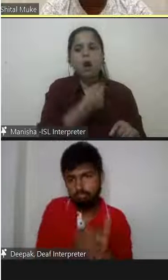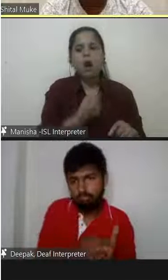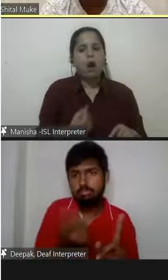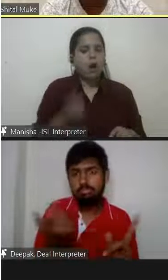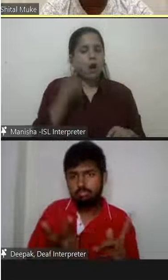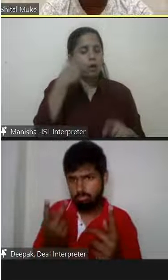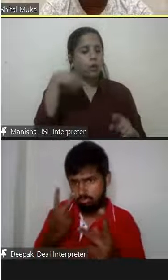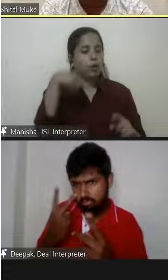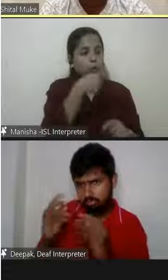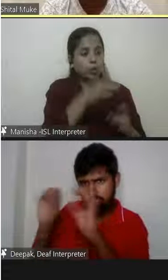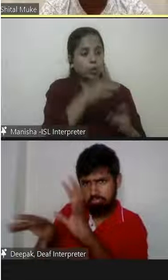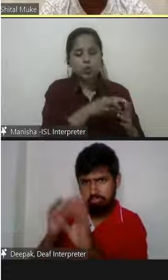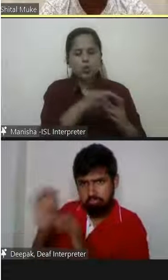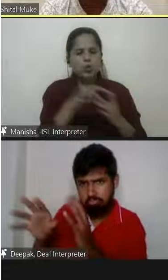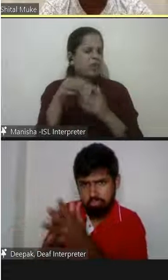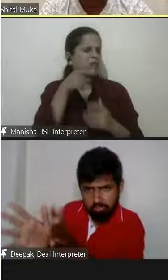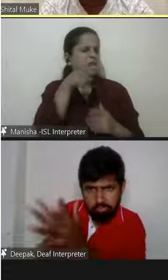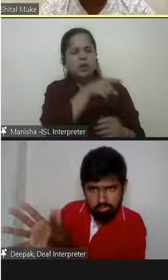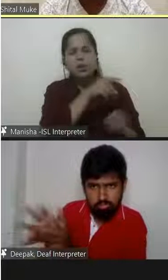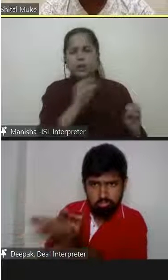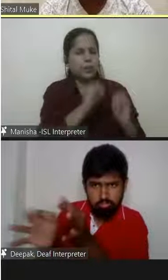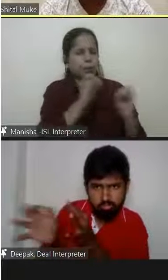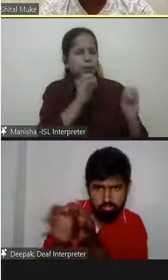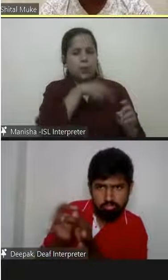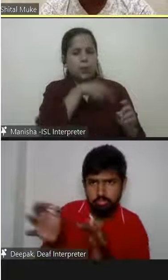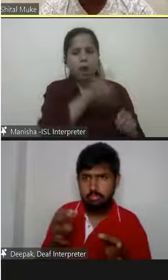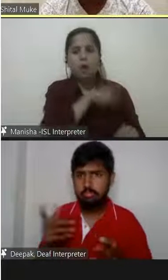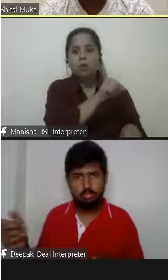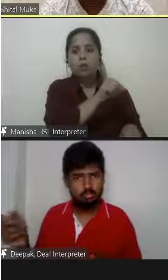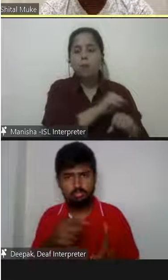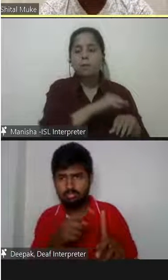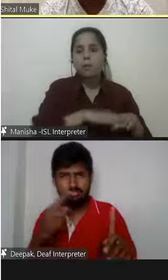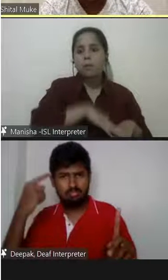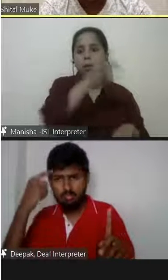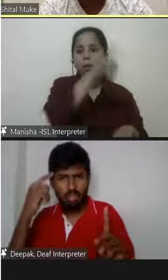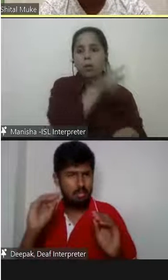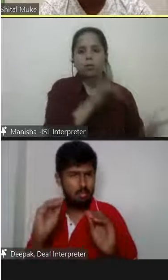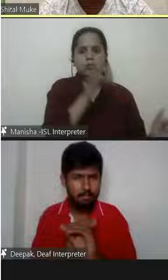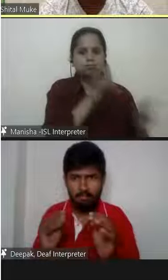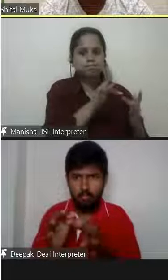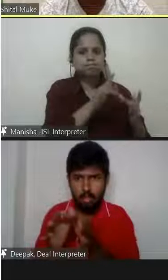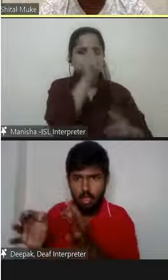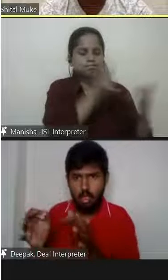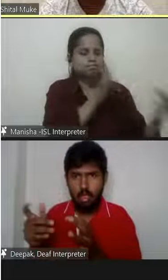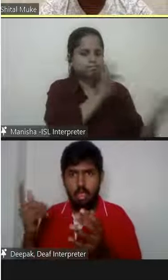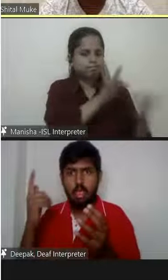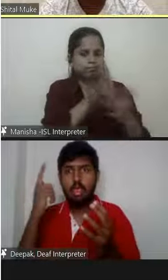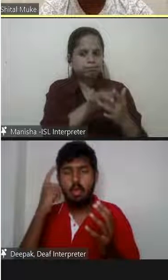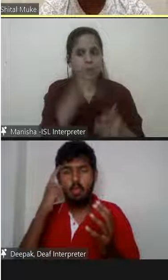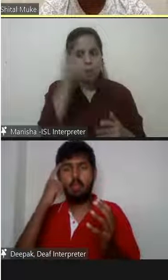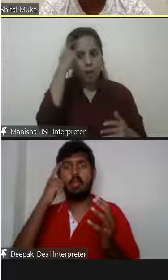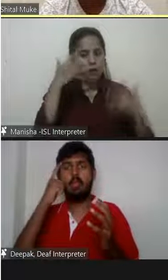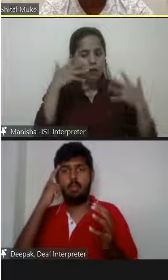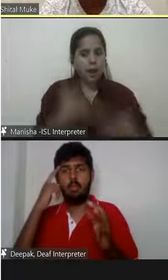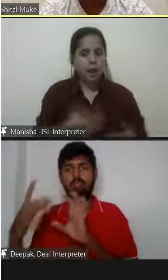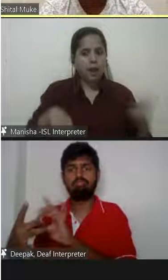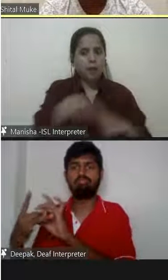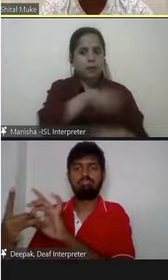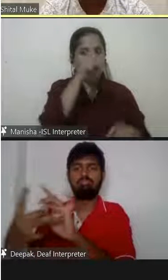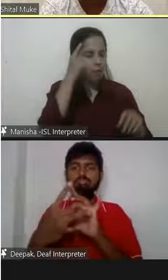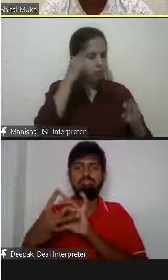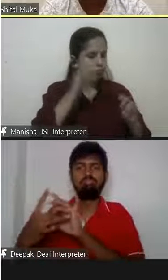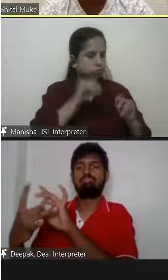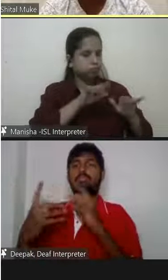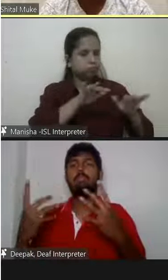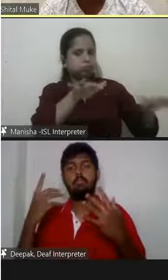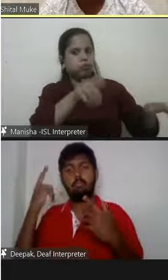health worker in increasing the contact coverage and the mental health literacy was significant